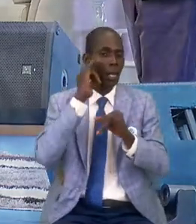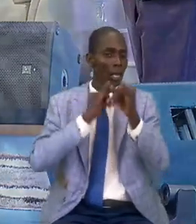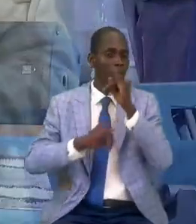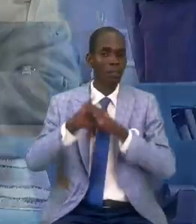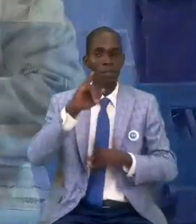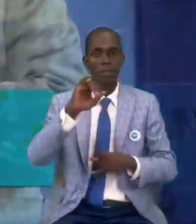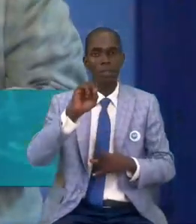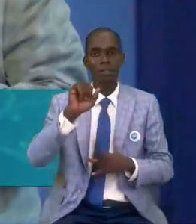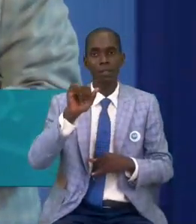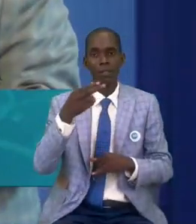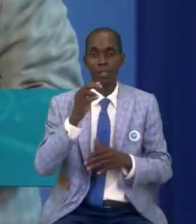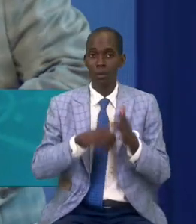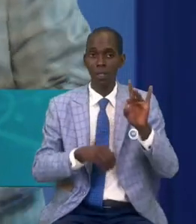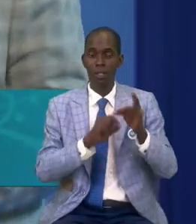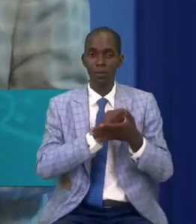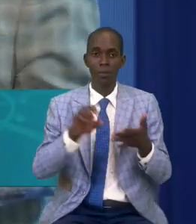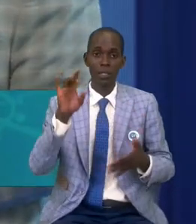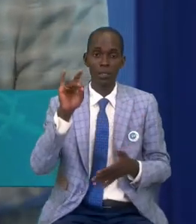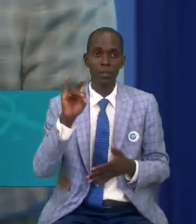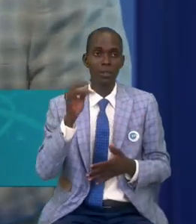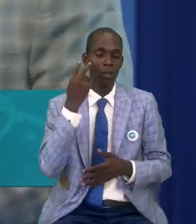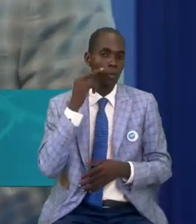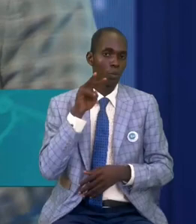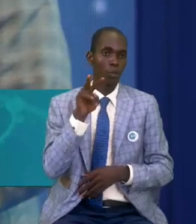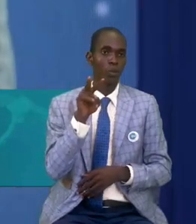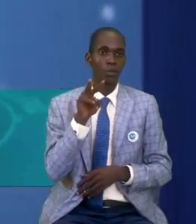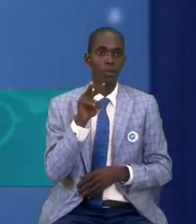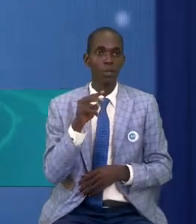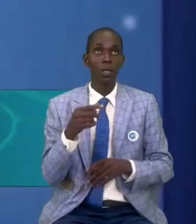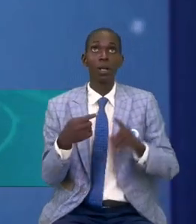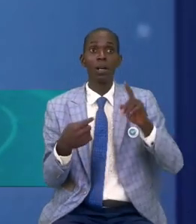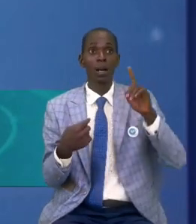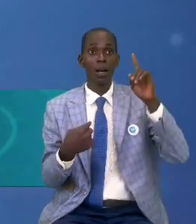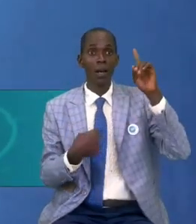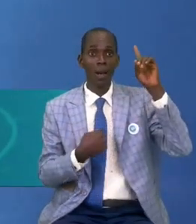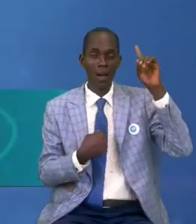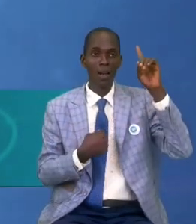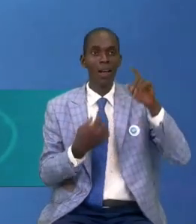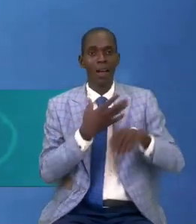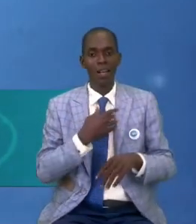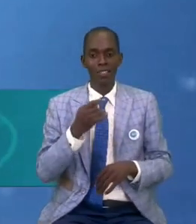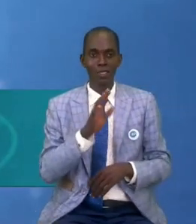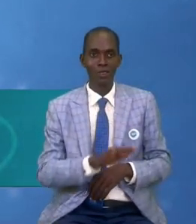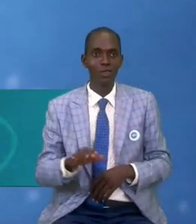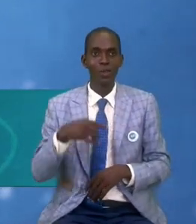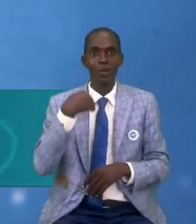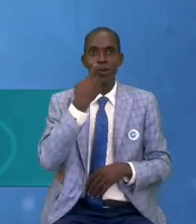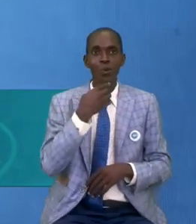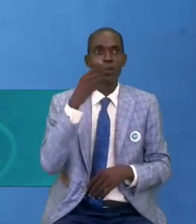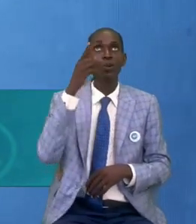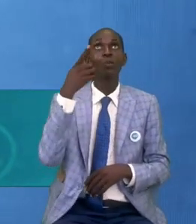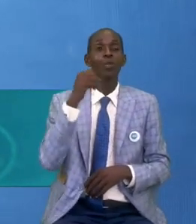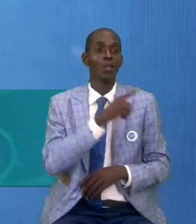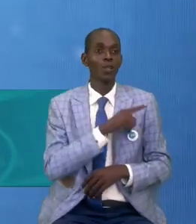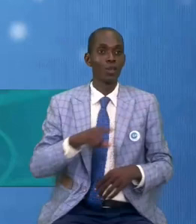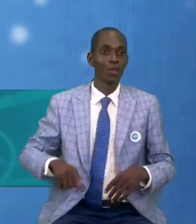I and the children whom God, the Lord, has given me are for signs